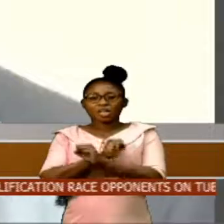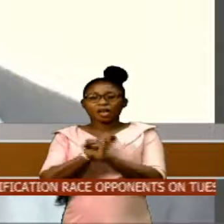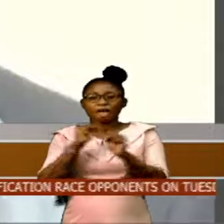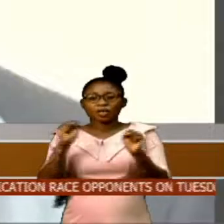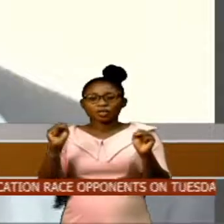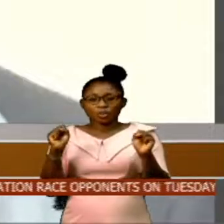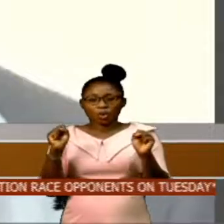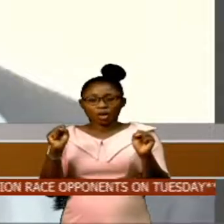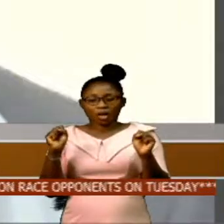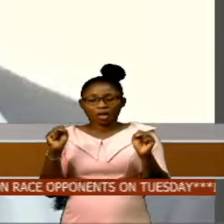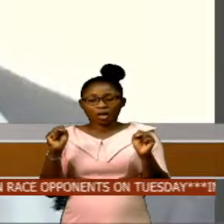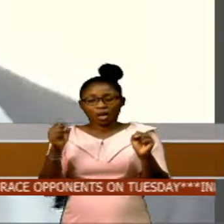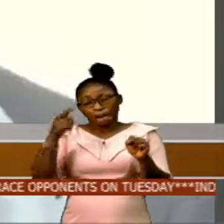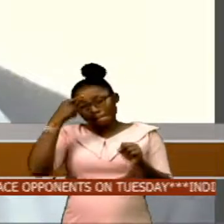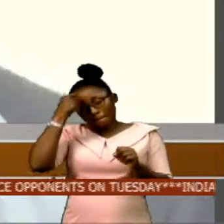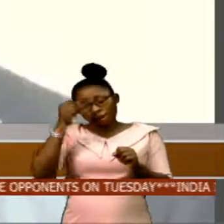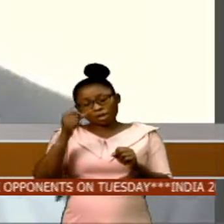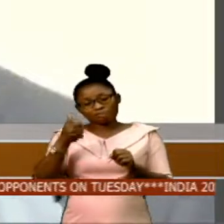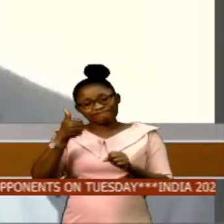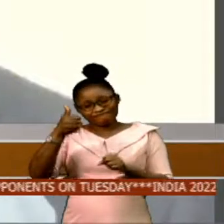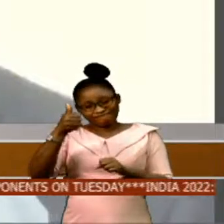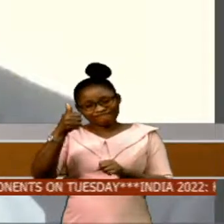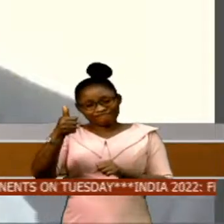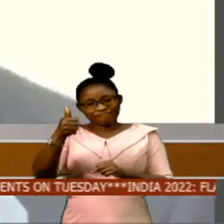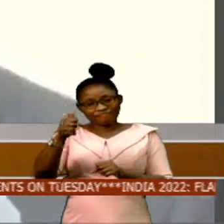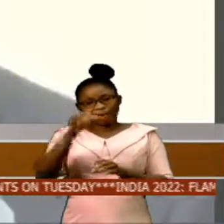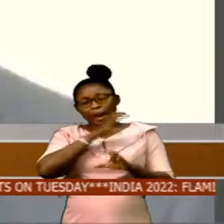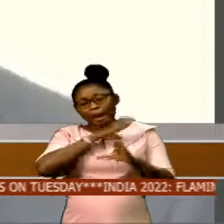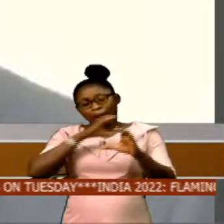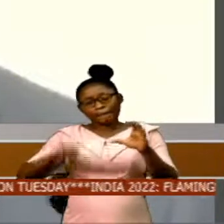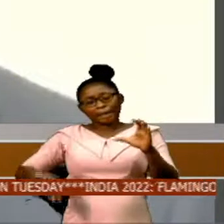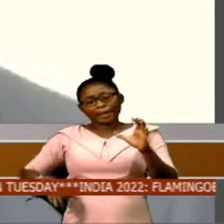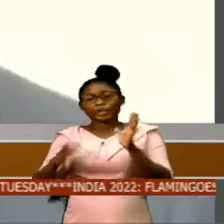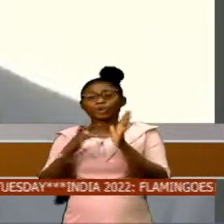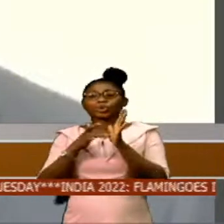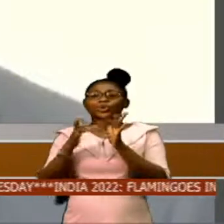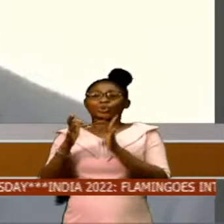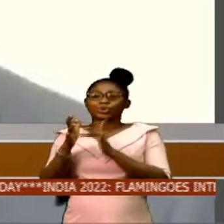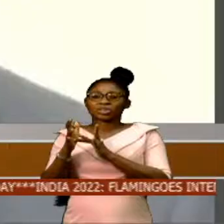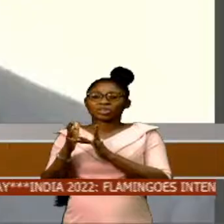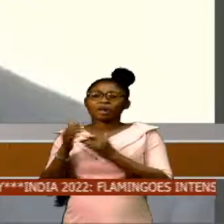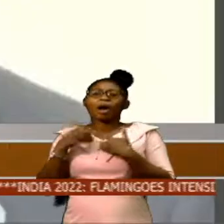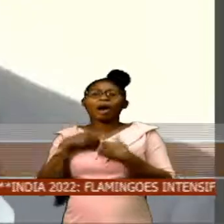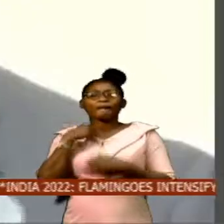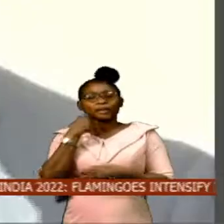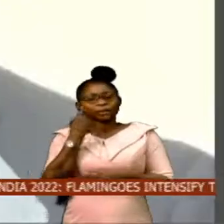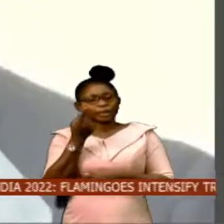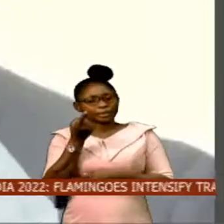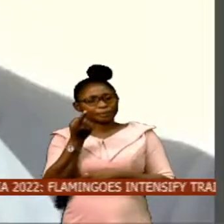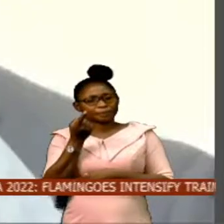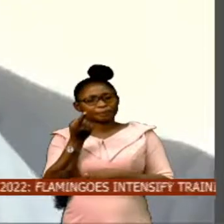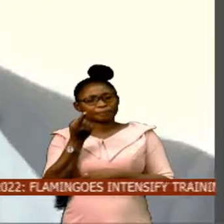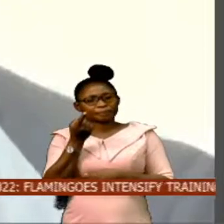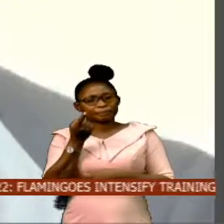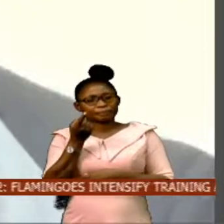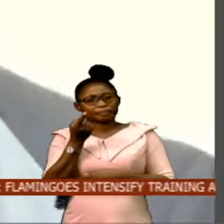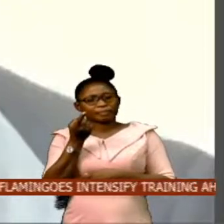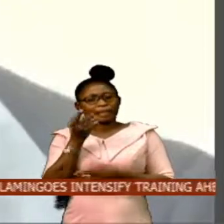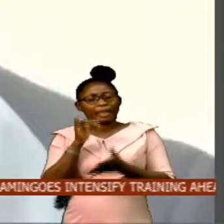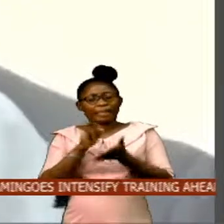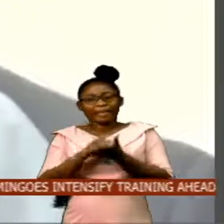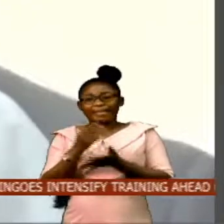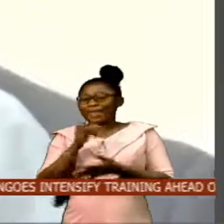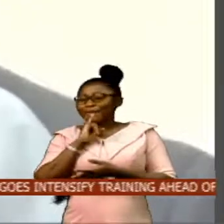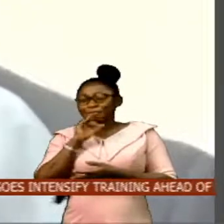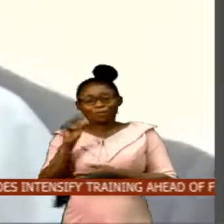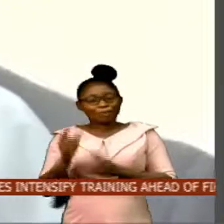salvation. Because himself, Christ Jesus, has said that there is